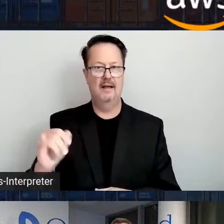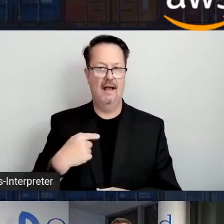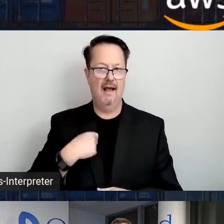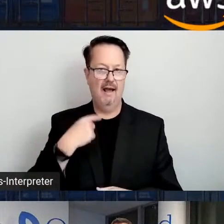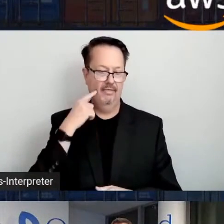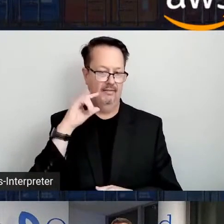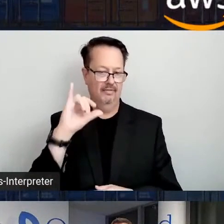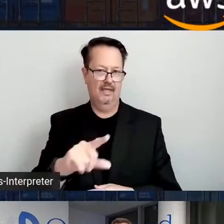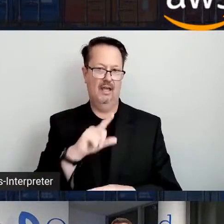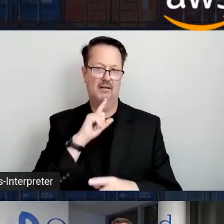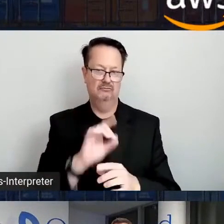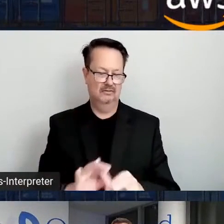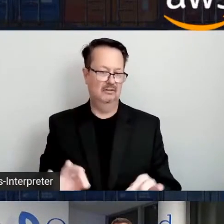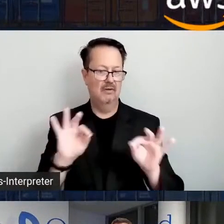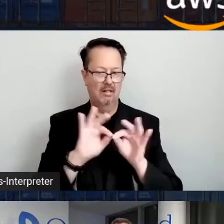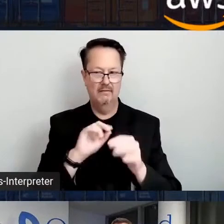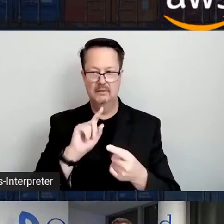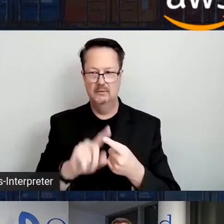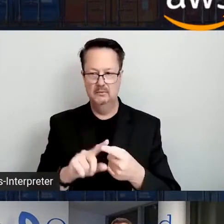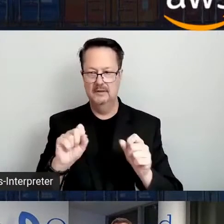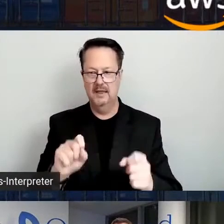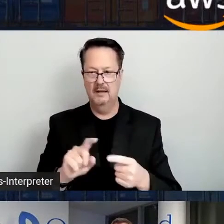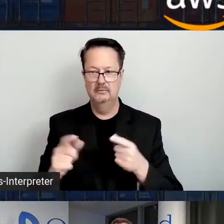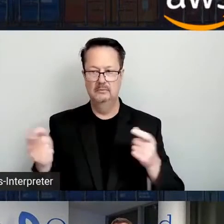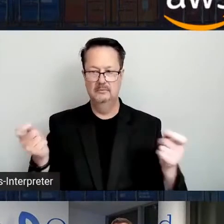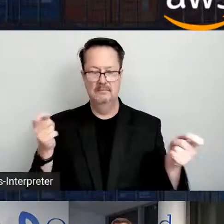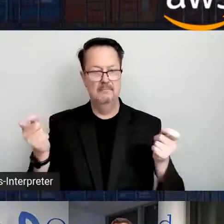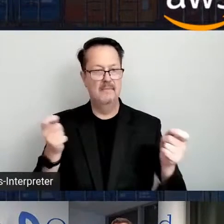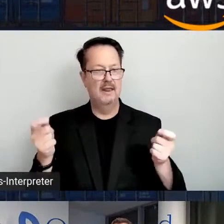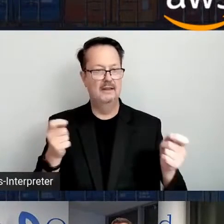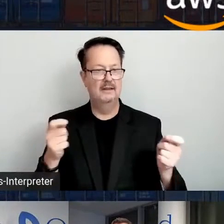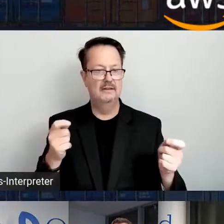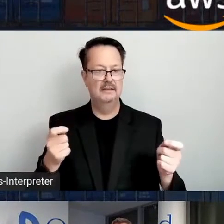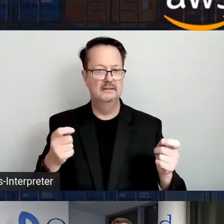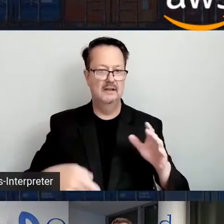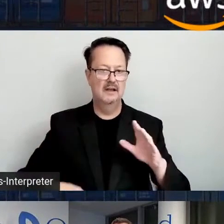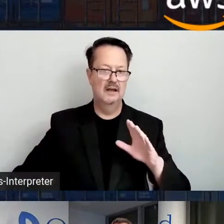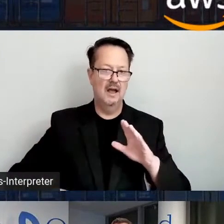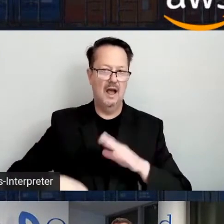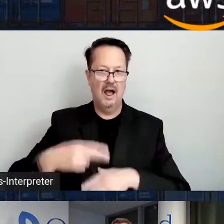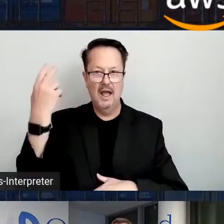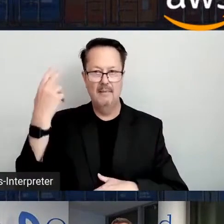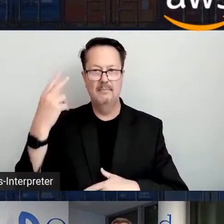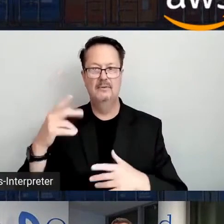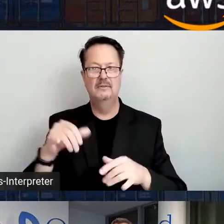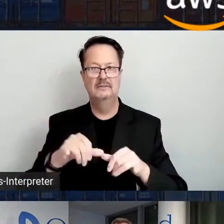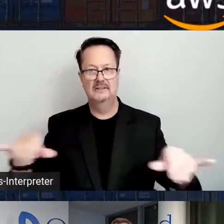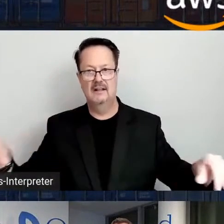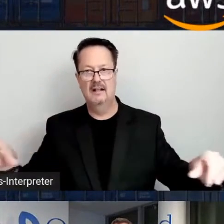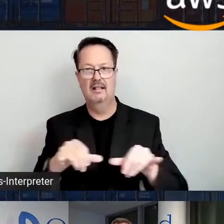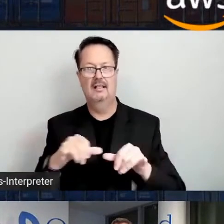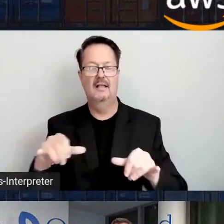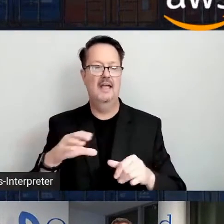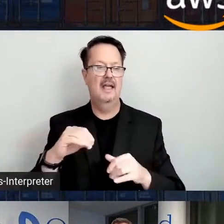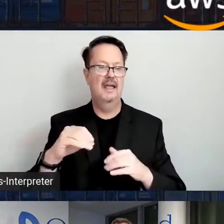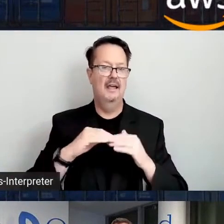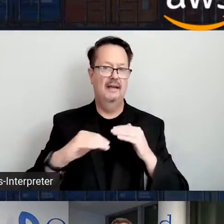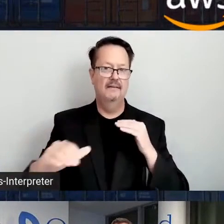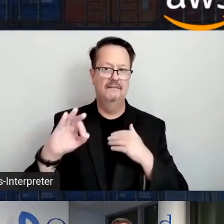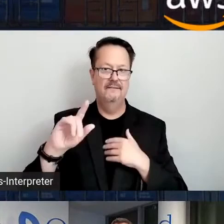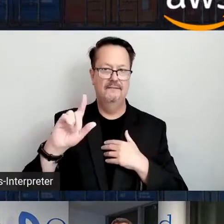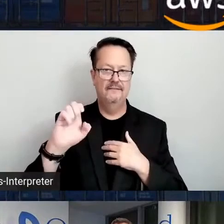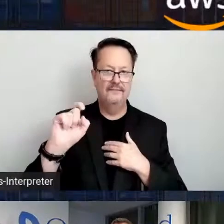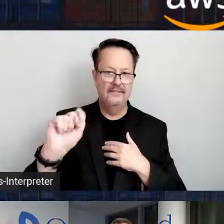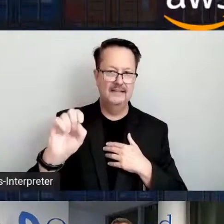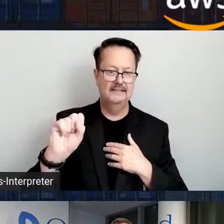very relevant to being able to manage hyperscale and fleet scale diverse operations. The one gap that I think